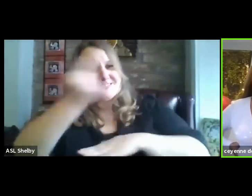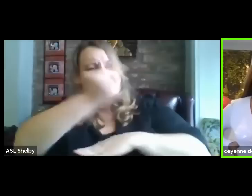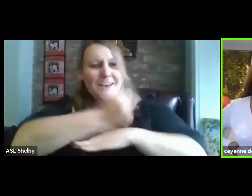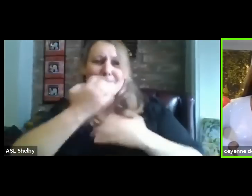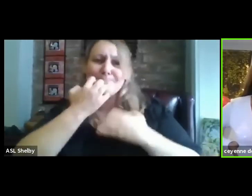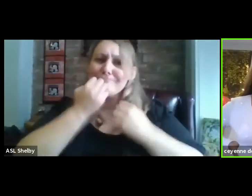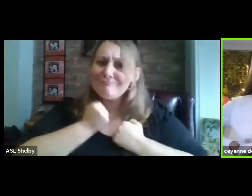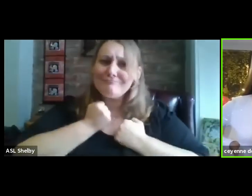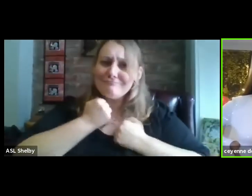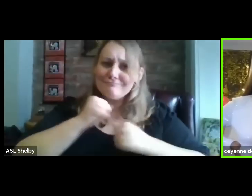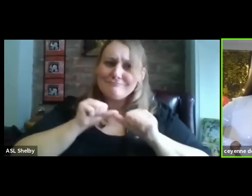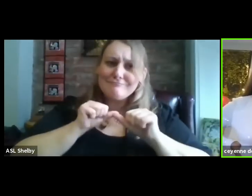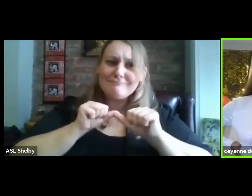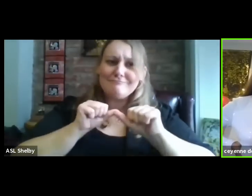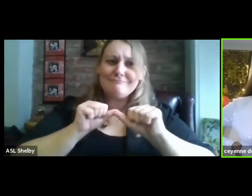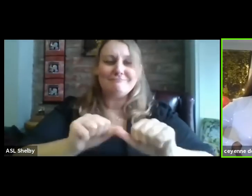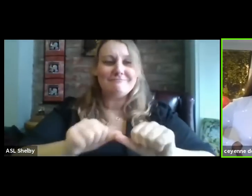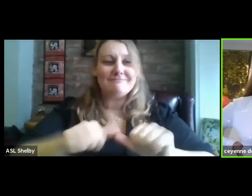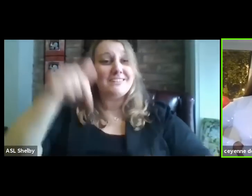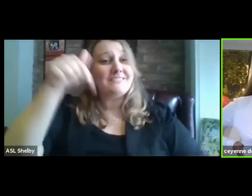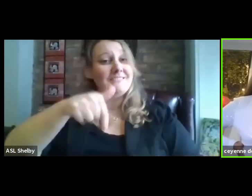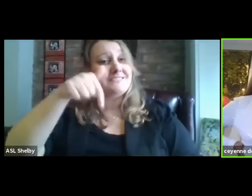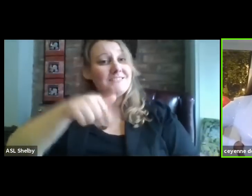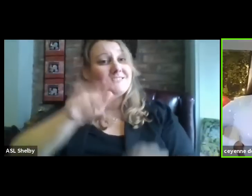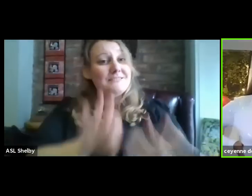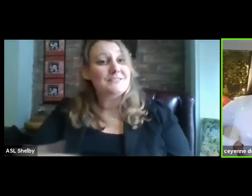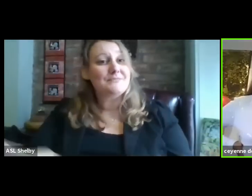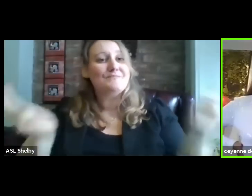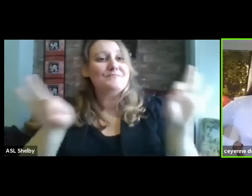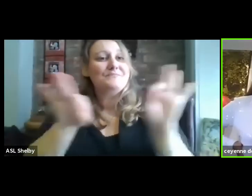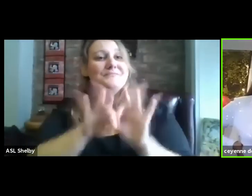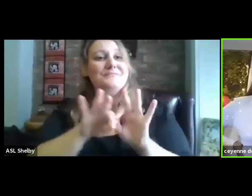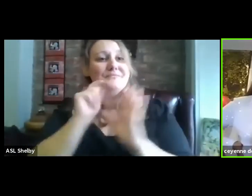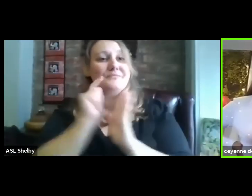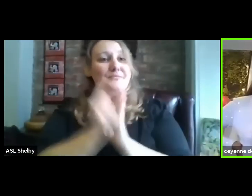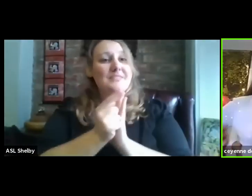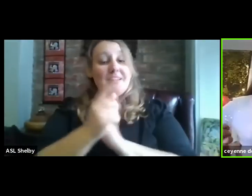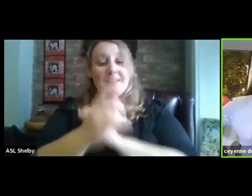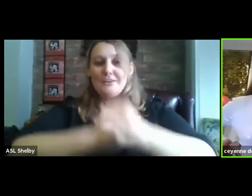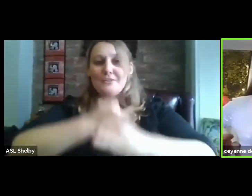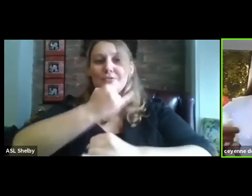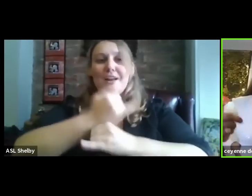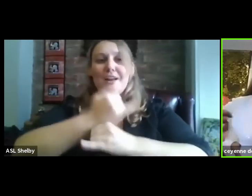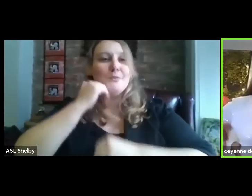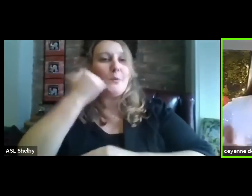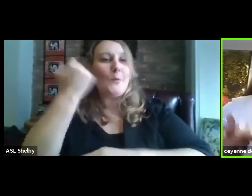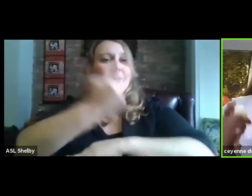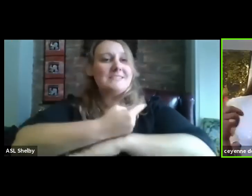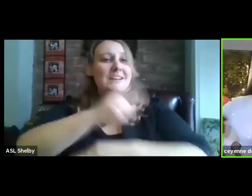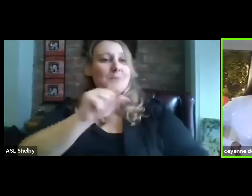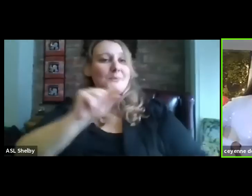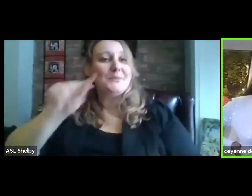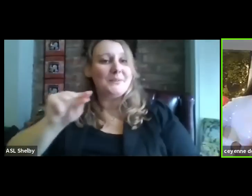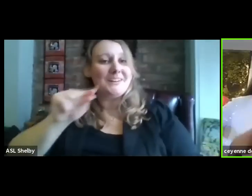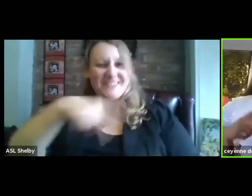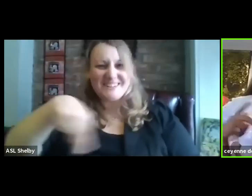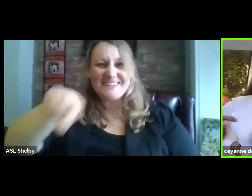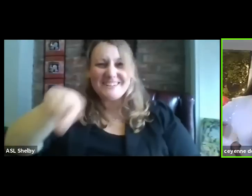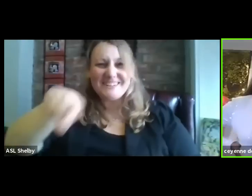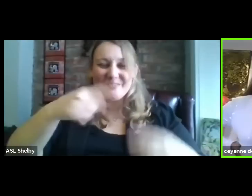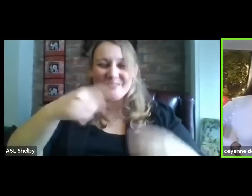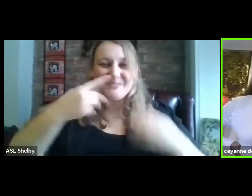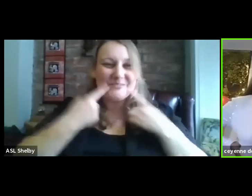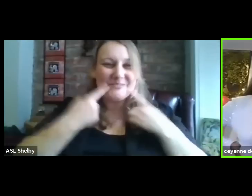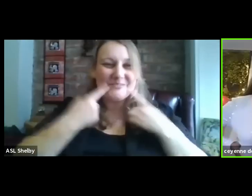landmark moment. International Whores Day 2020, Red Canary, y'all did this. Y'all put something together and